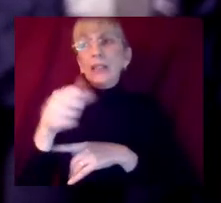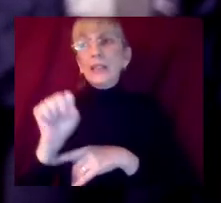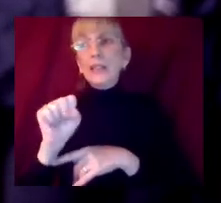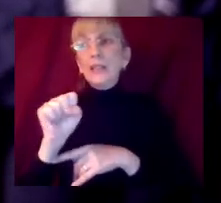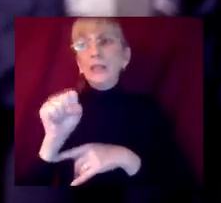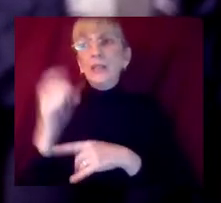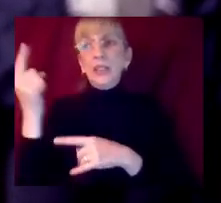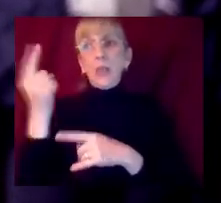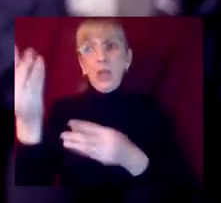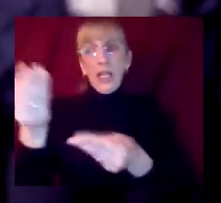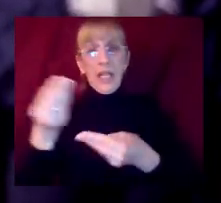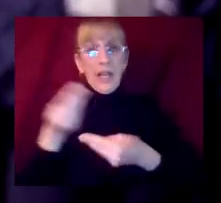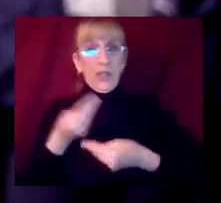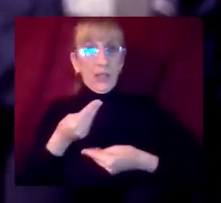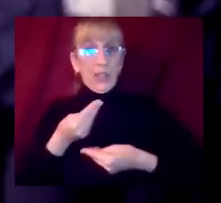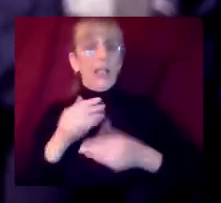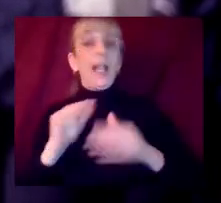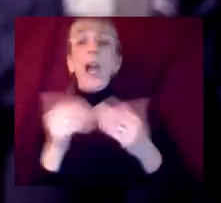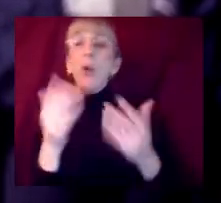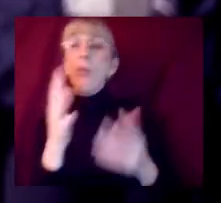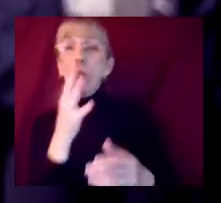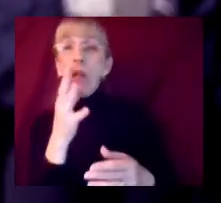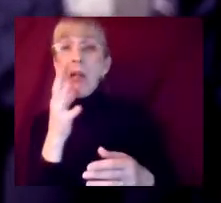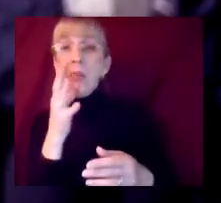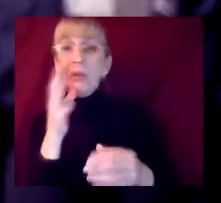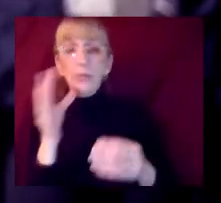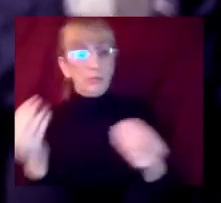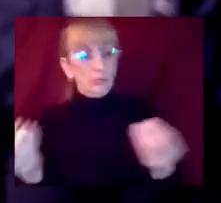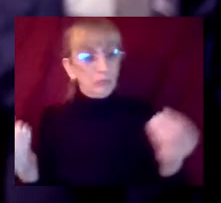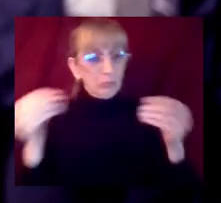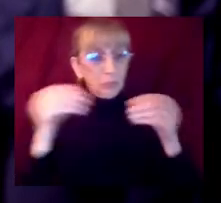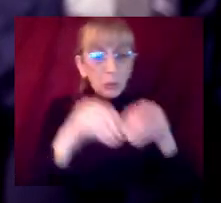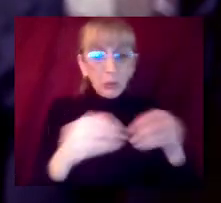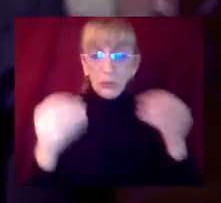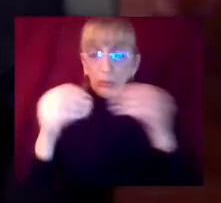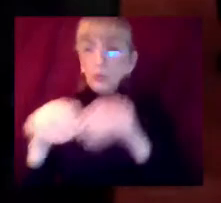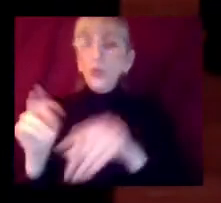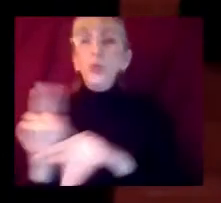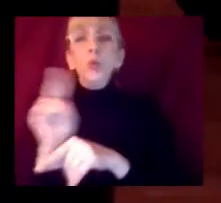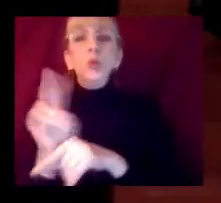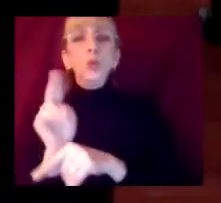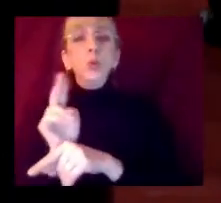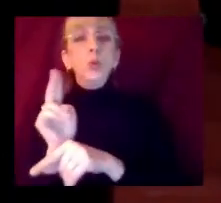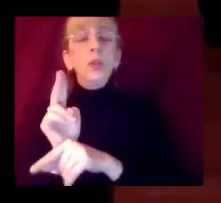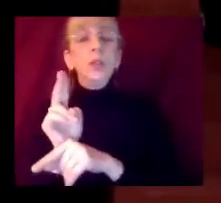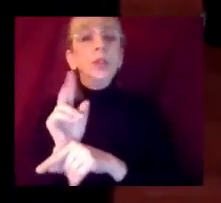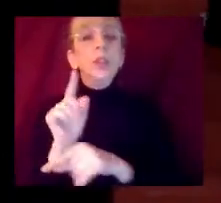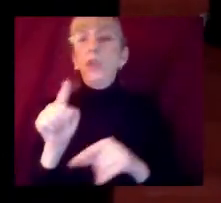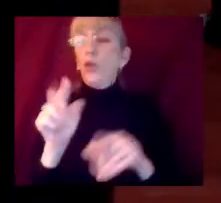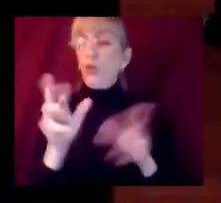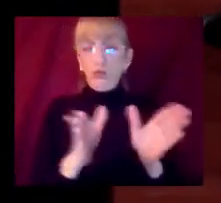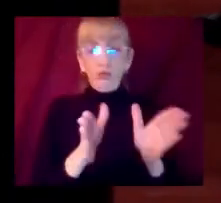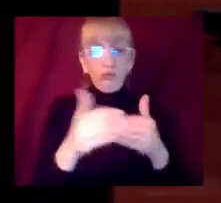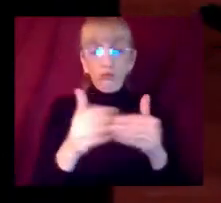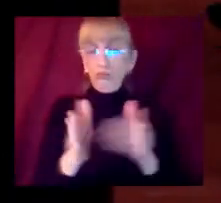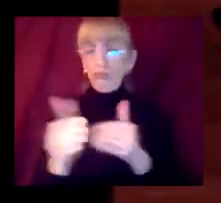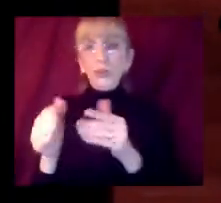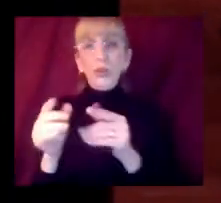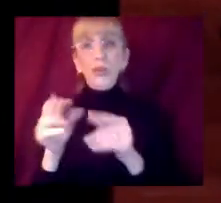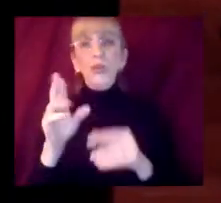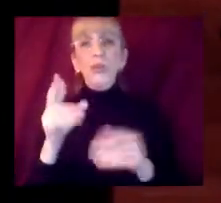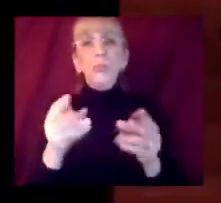and how my mama put the rags to use. There were rags of many